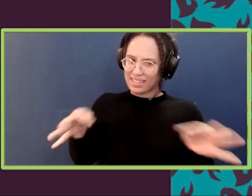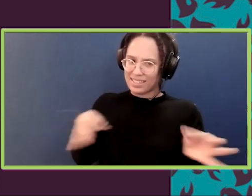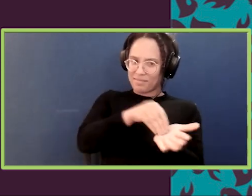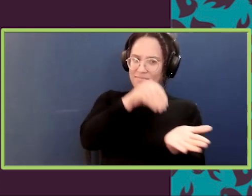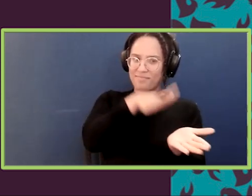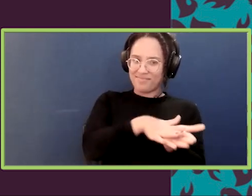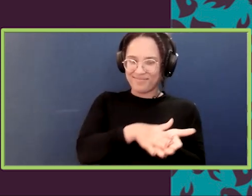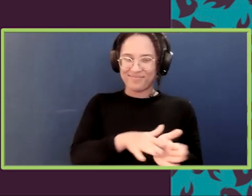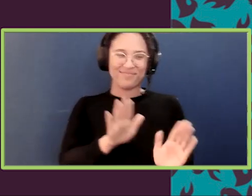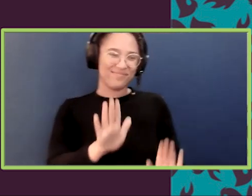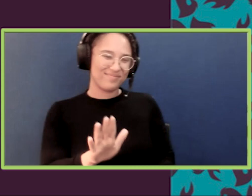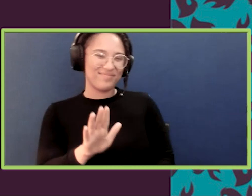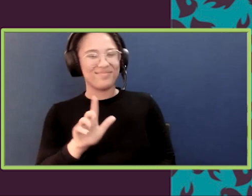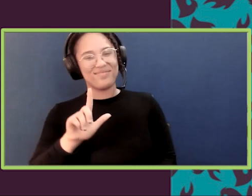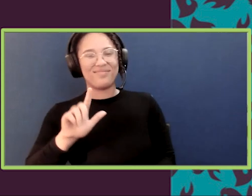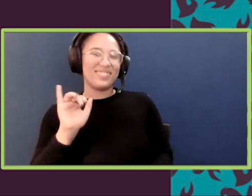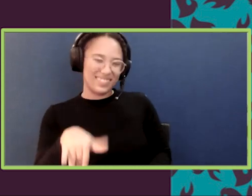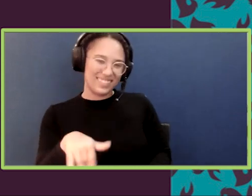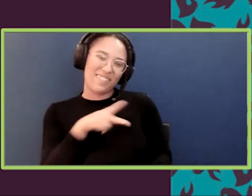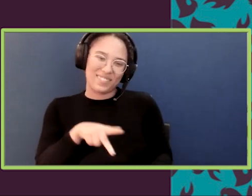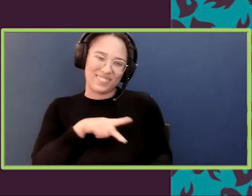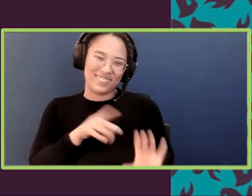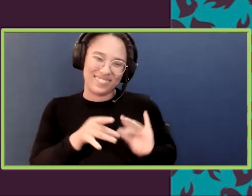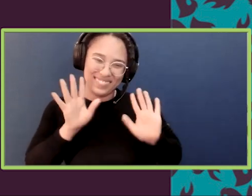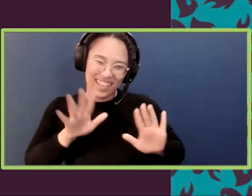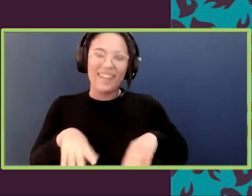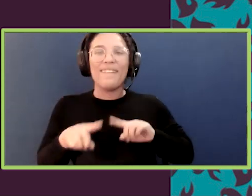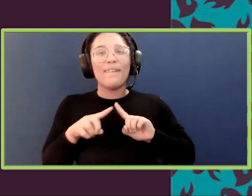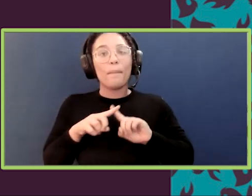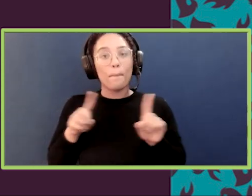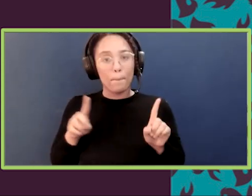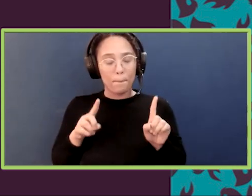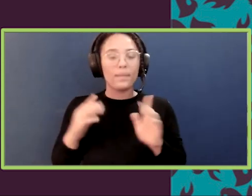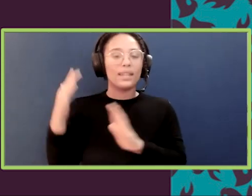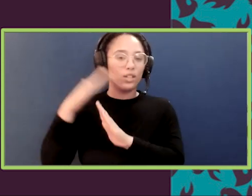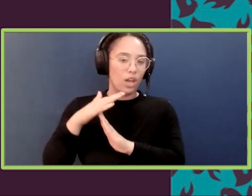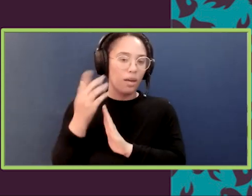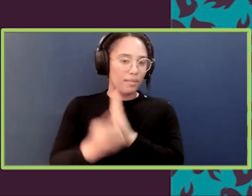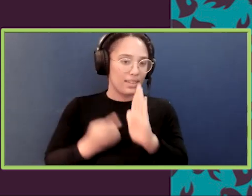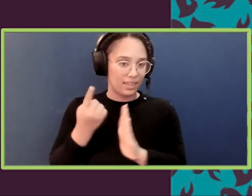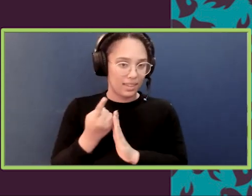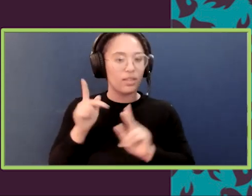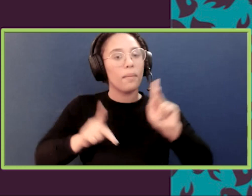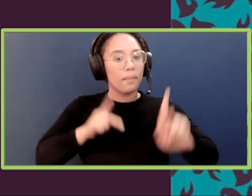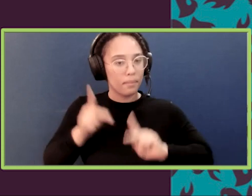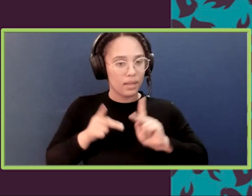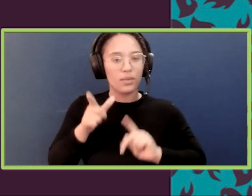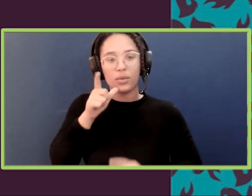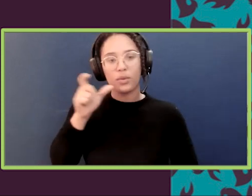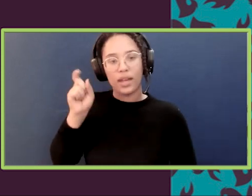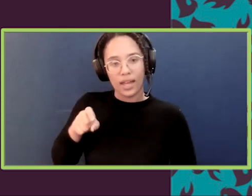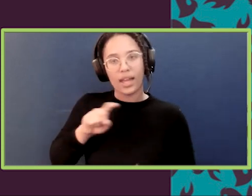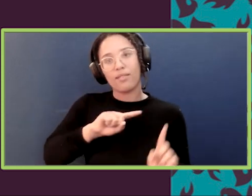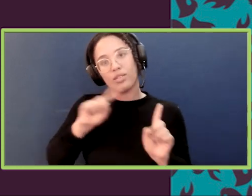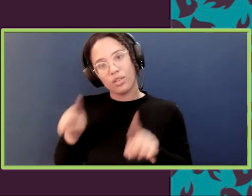was just a personal, it was in there. At the top of the hour, as always, we're going to excuse those who have to return to Western constructs